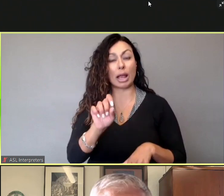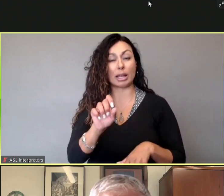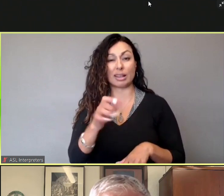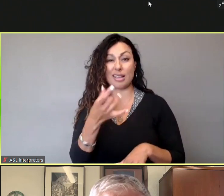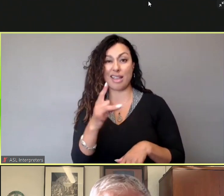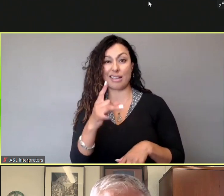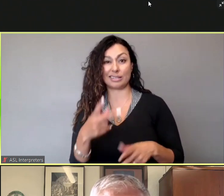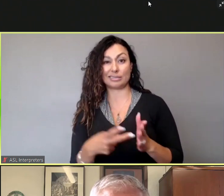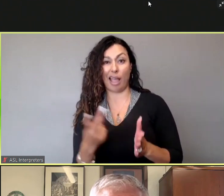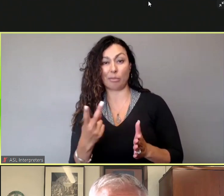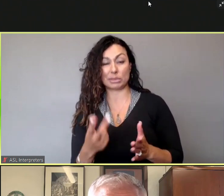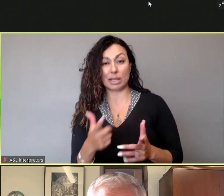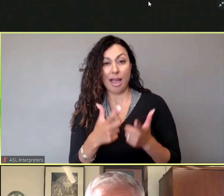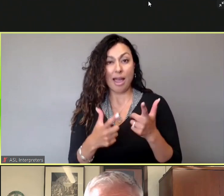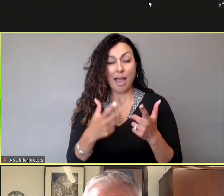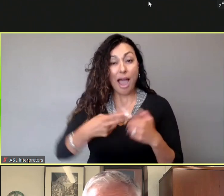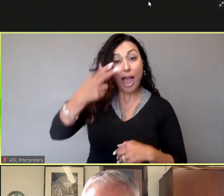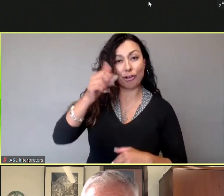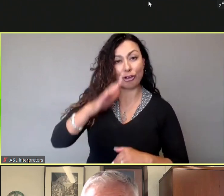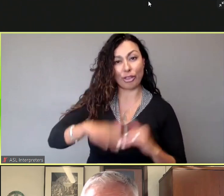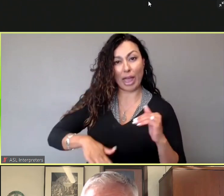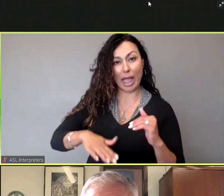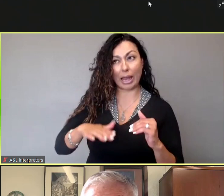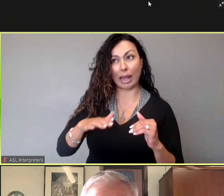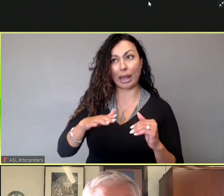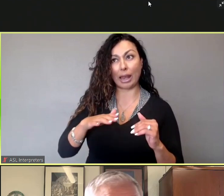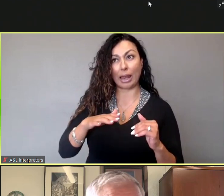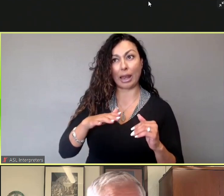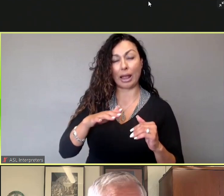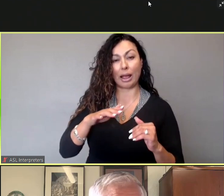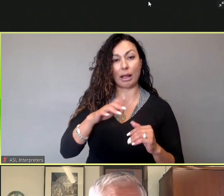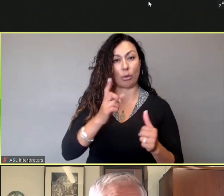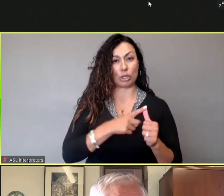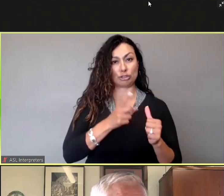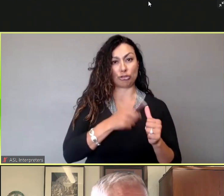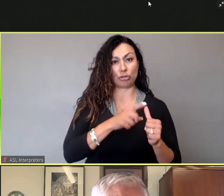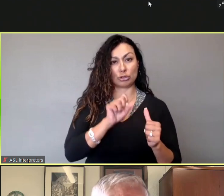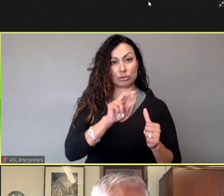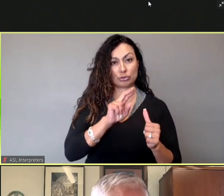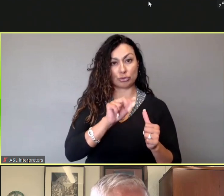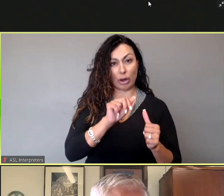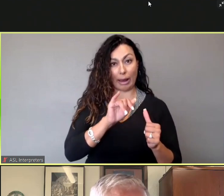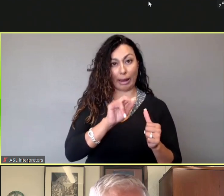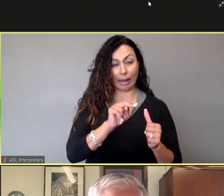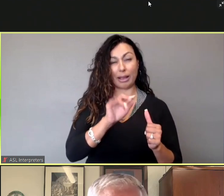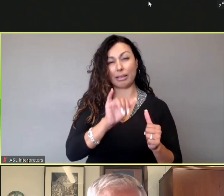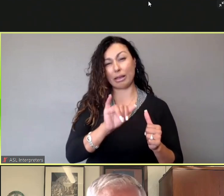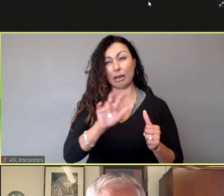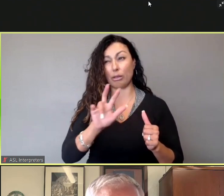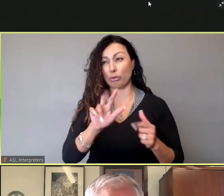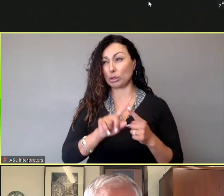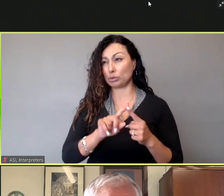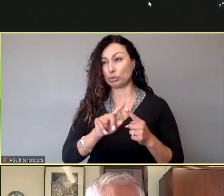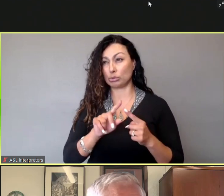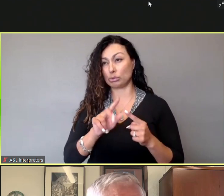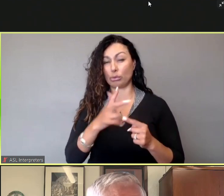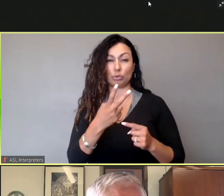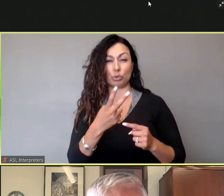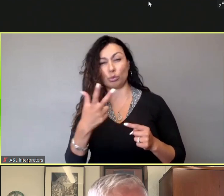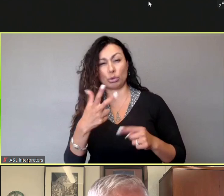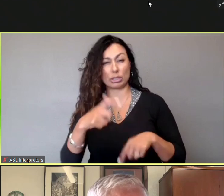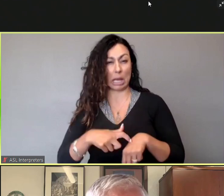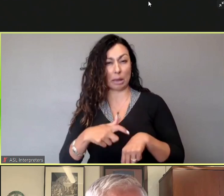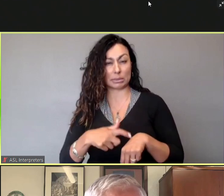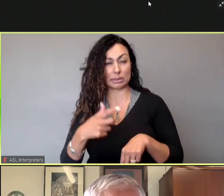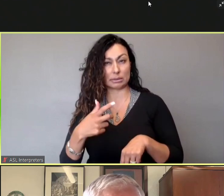times higher than the original strains we saw, which works out to 2 to 3 times higher. Actually, I suppose you'd